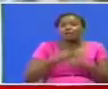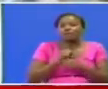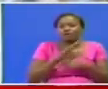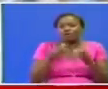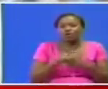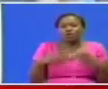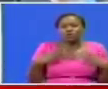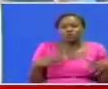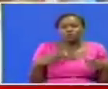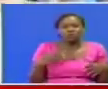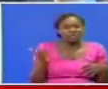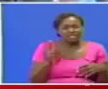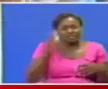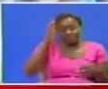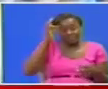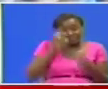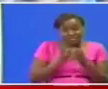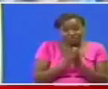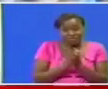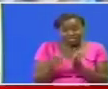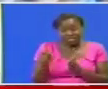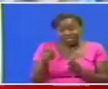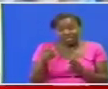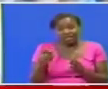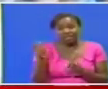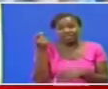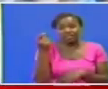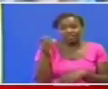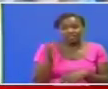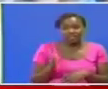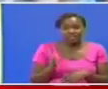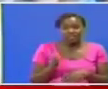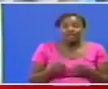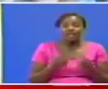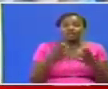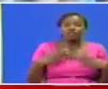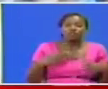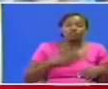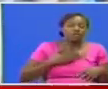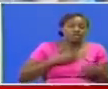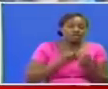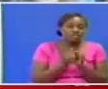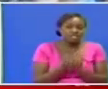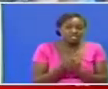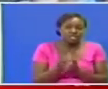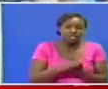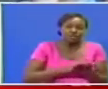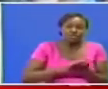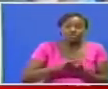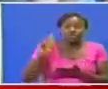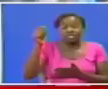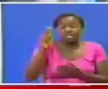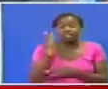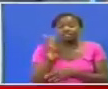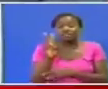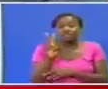mwingine kutokuwa na imani na Mkenya mwenzake. I offer a people change based on Kenyan values.